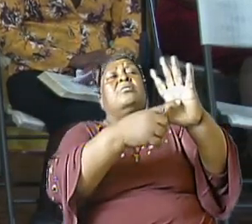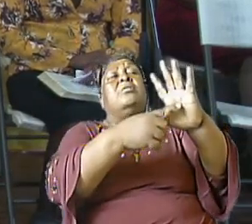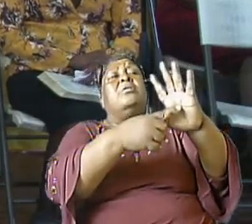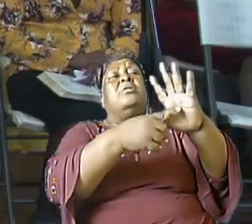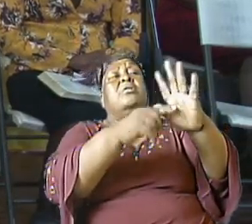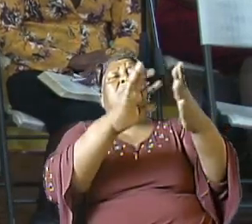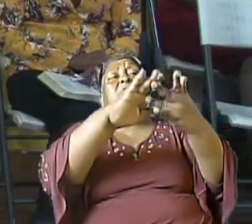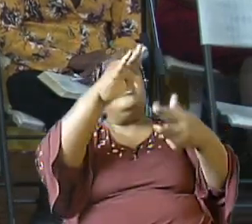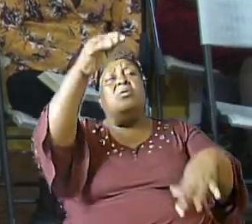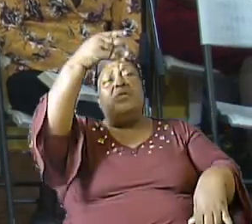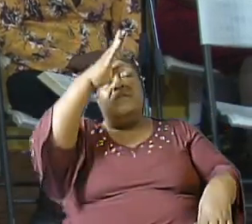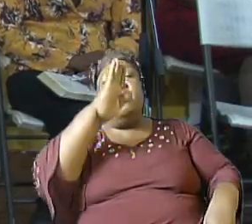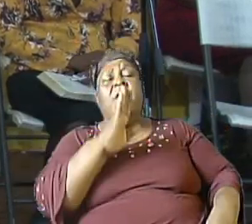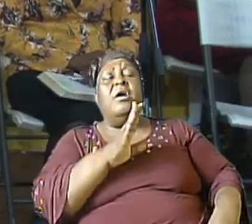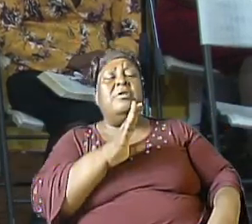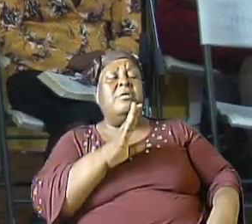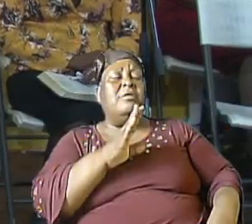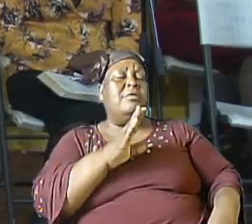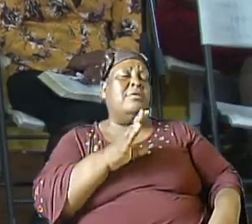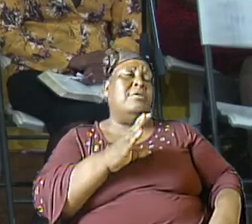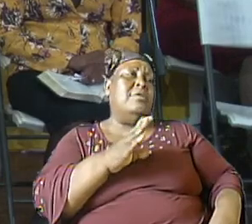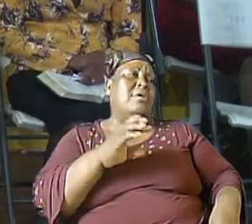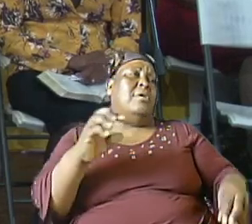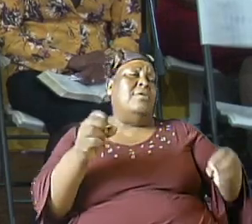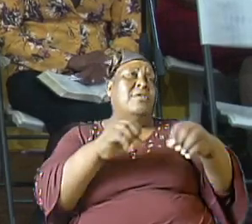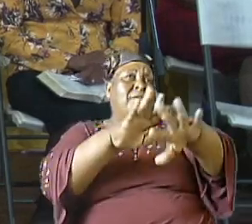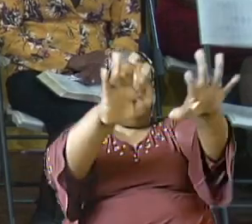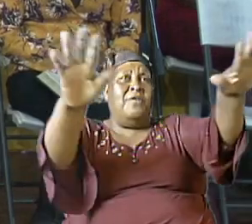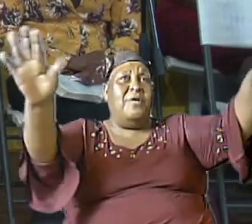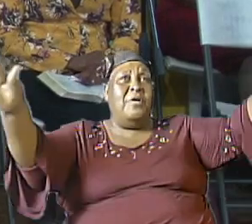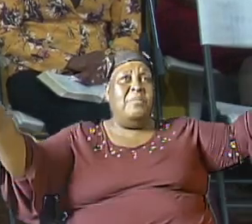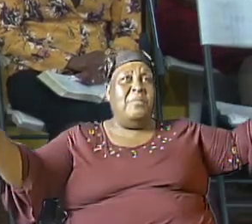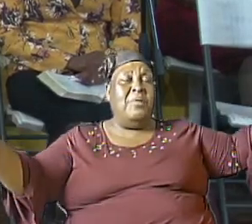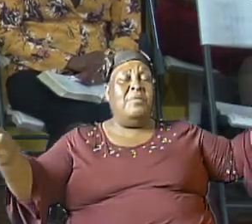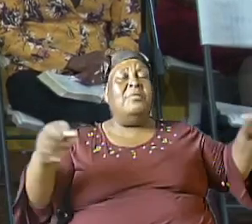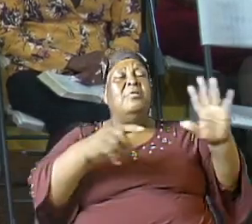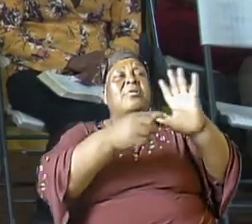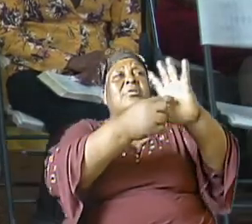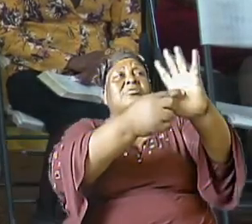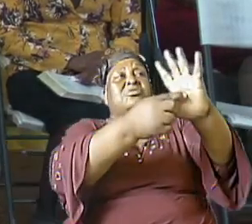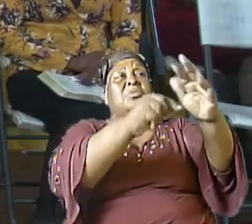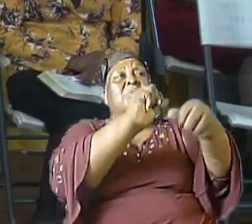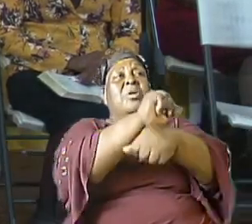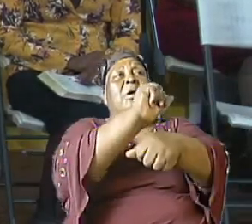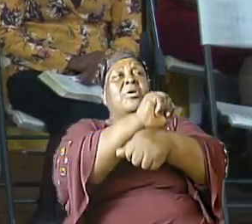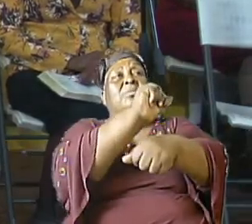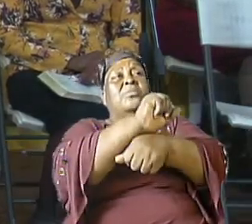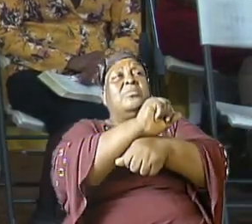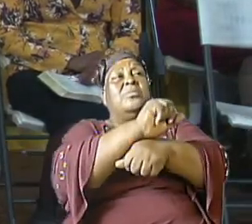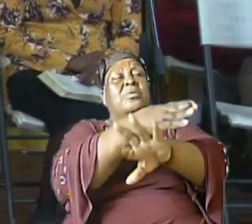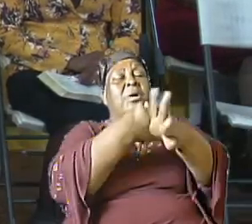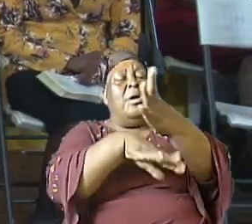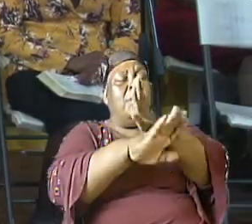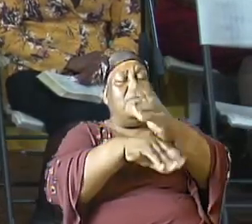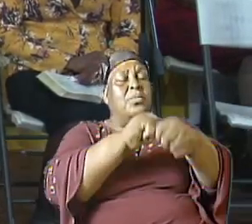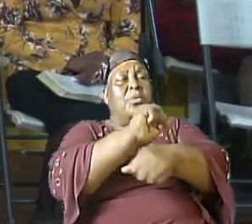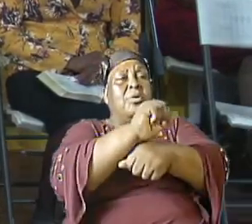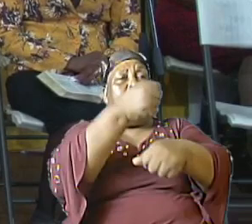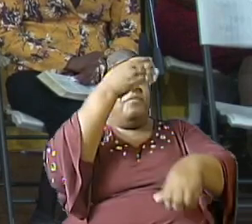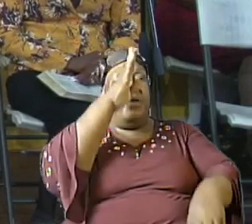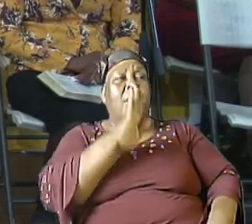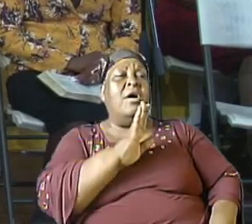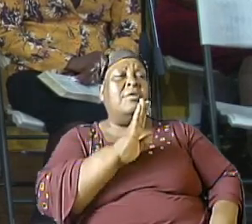the heavens declare the glory of God, and the firmament showeth his handiwork.